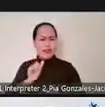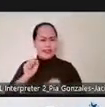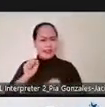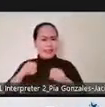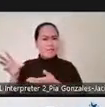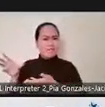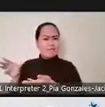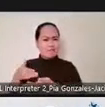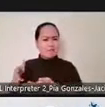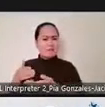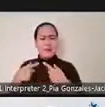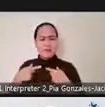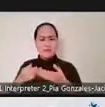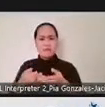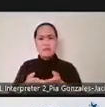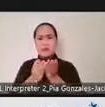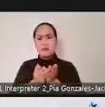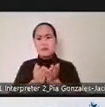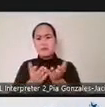boat.